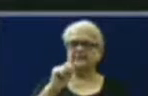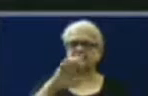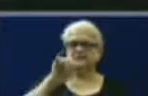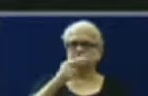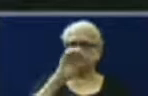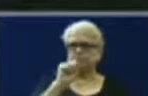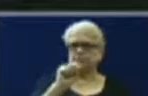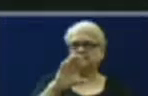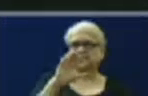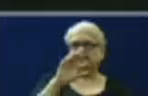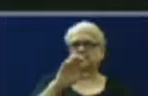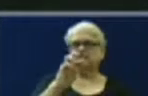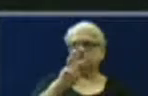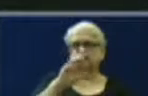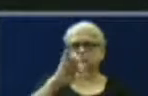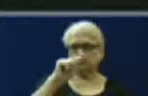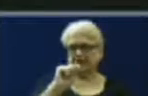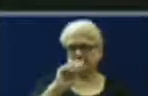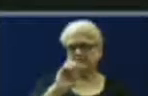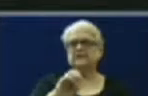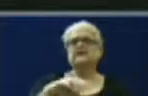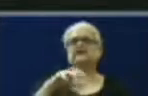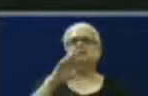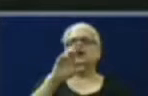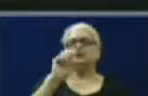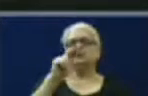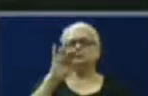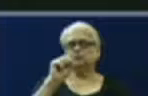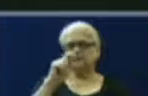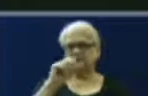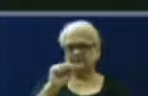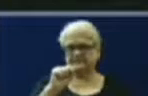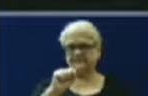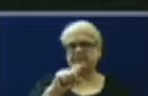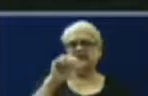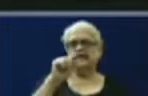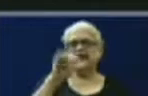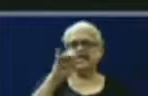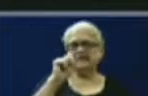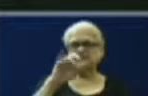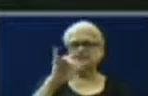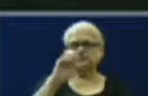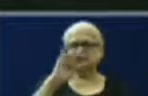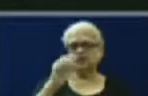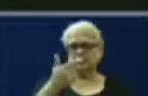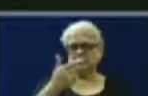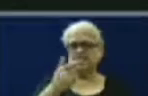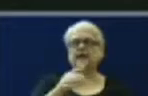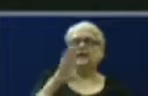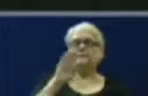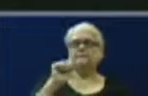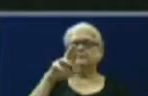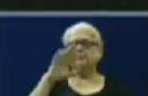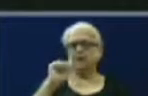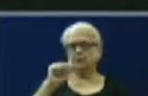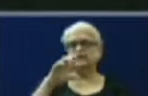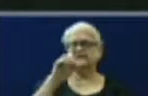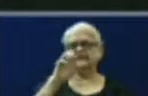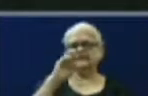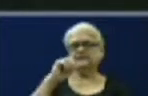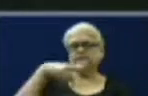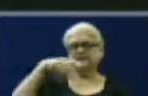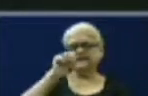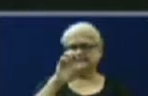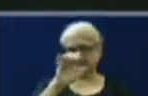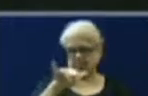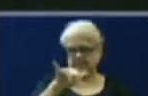Wright, Mindy Eves, Terry Robinson, Kristen Wingfield, Alan Young, and Barbara Dempsey. Thank you again.